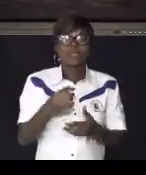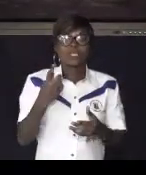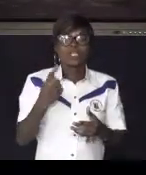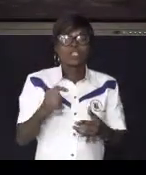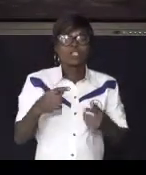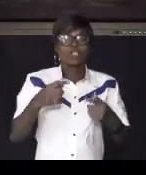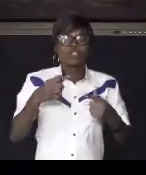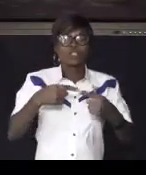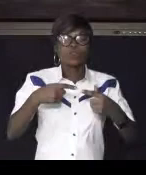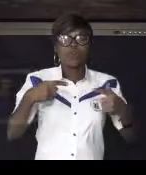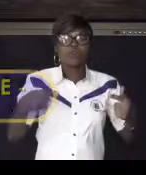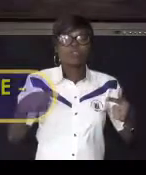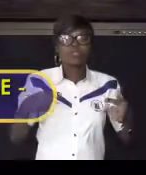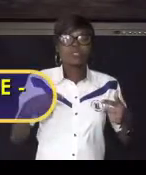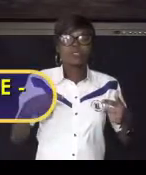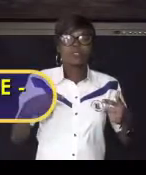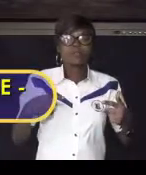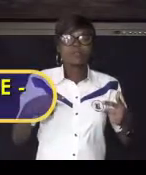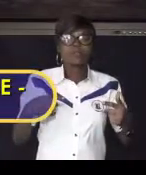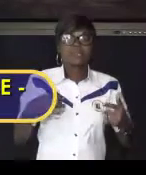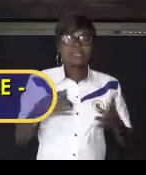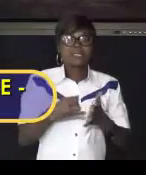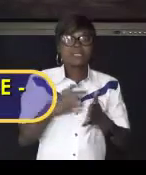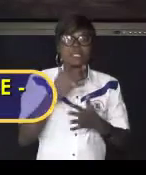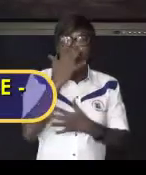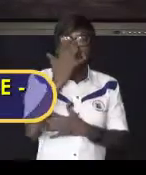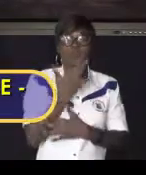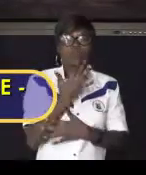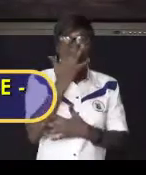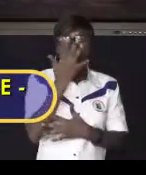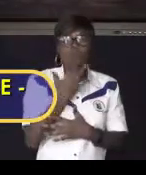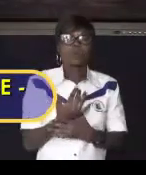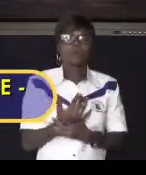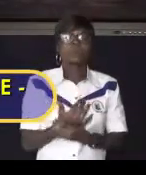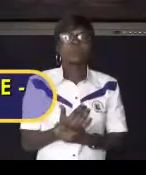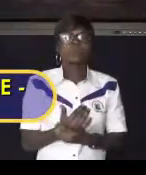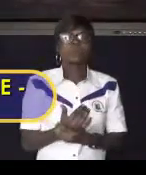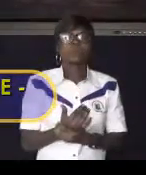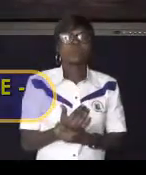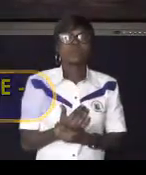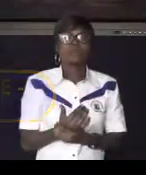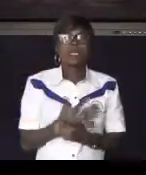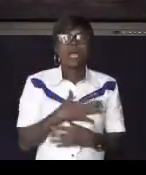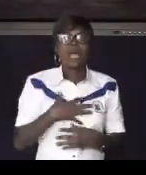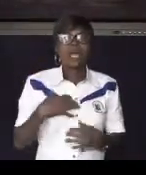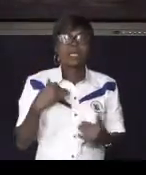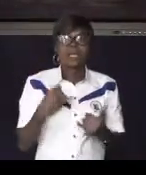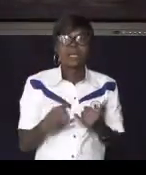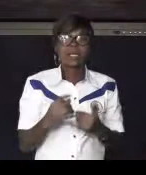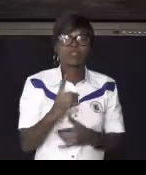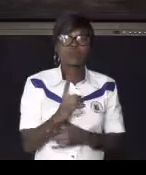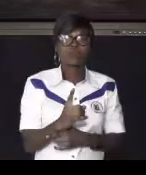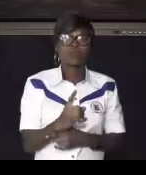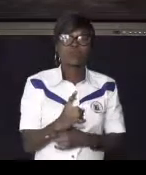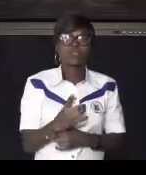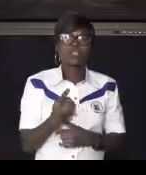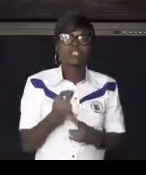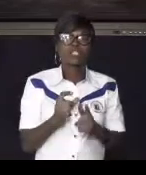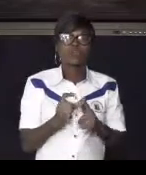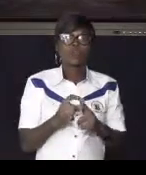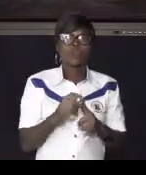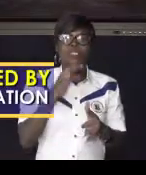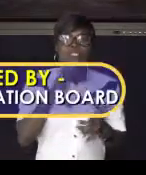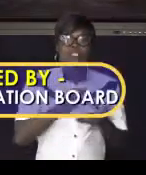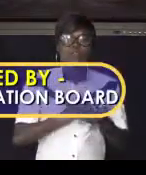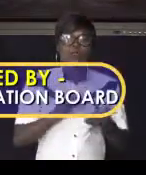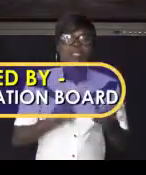The word is joy. And what is the antonym of joy? Of course, it is sorrow. And the last